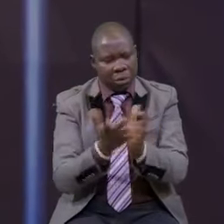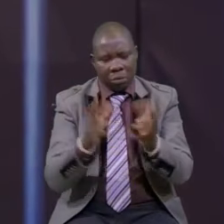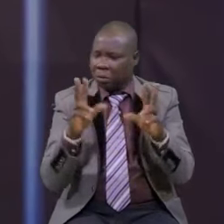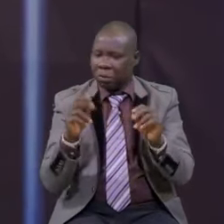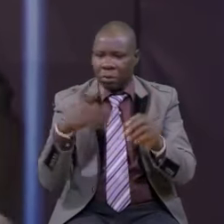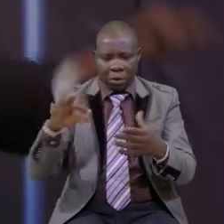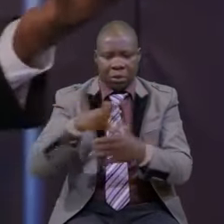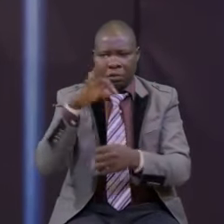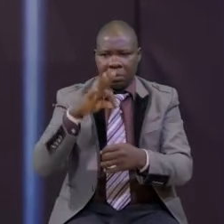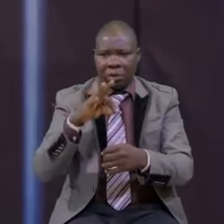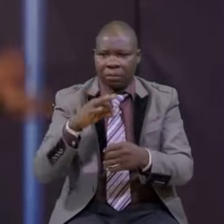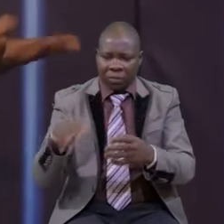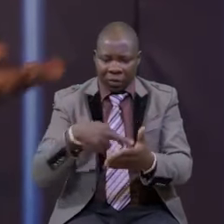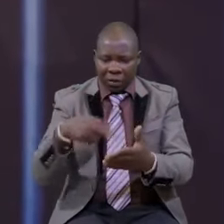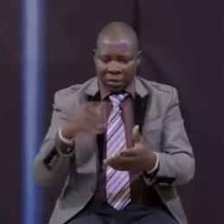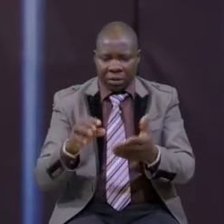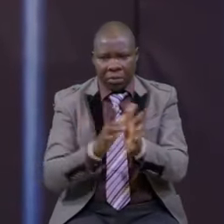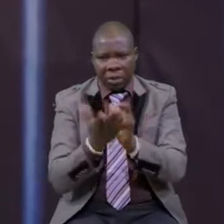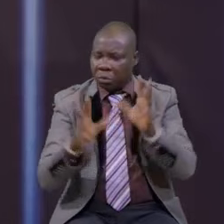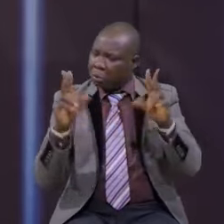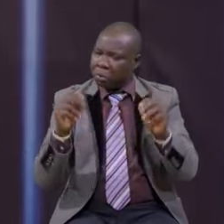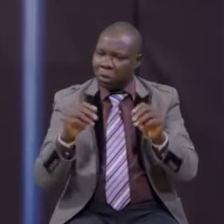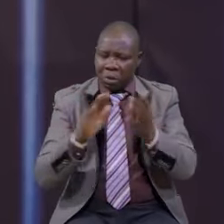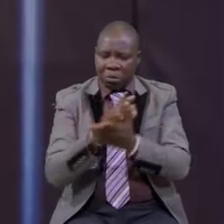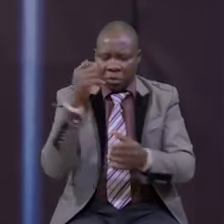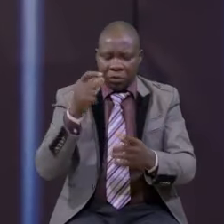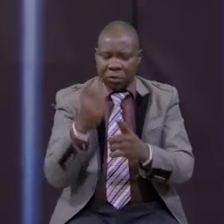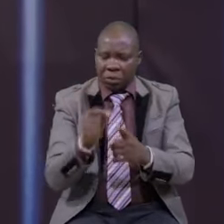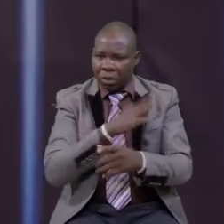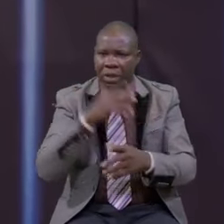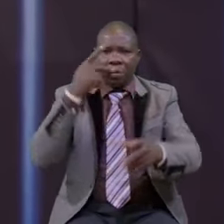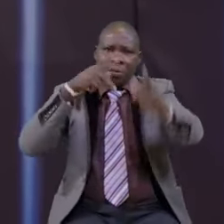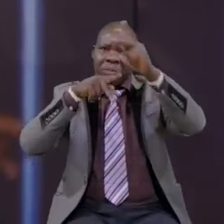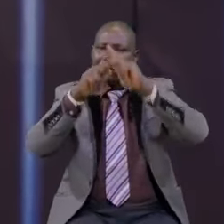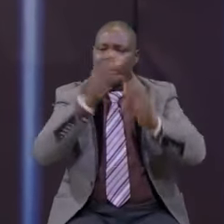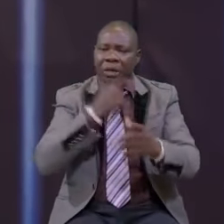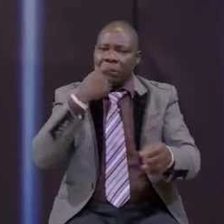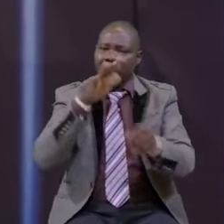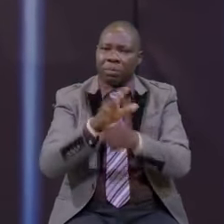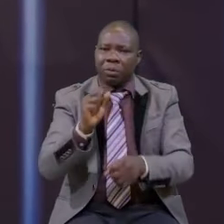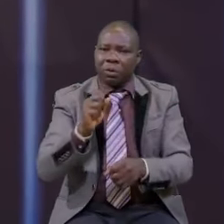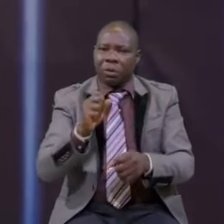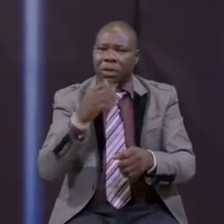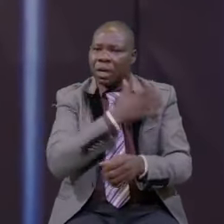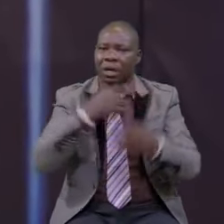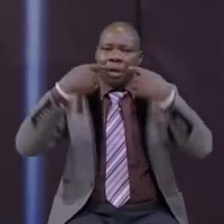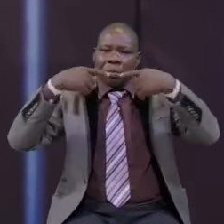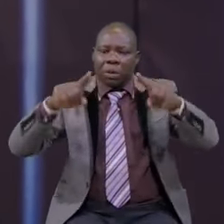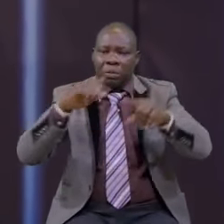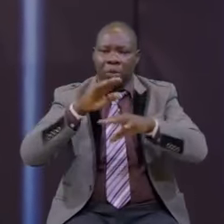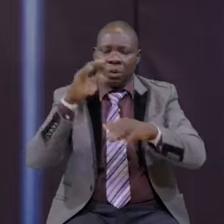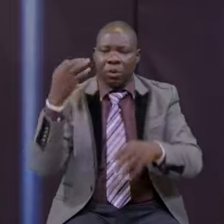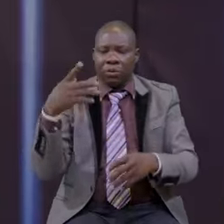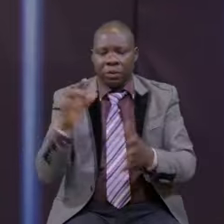The Spirit. Do you believe the Word and the prophecy and the promises and the proclamation of the Bible? No.